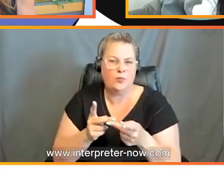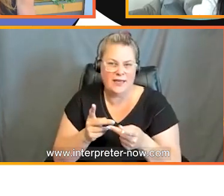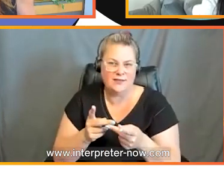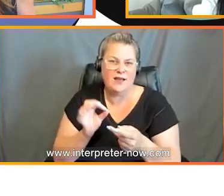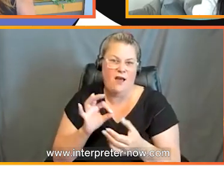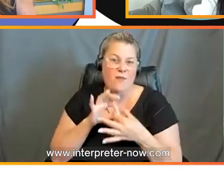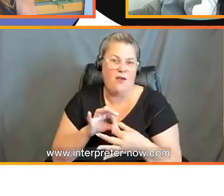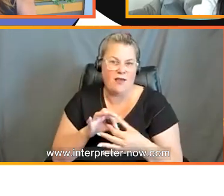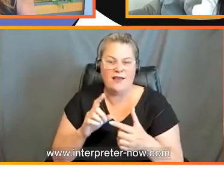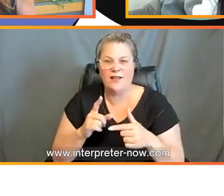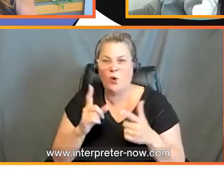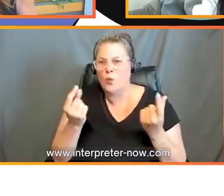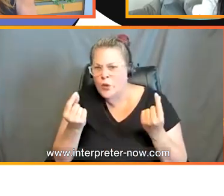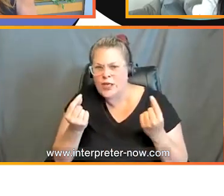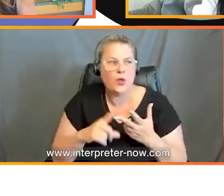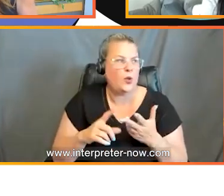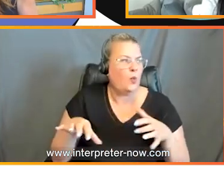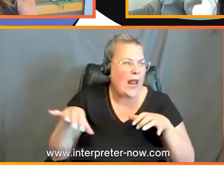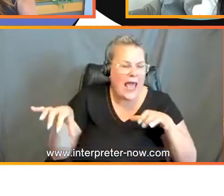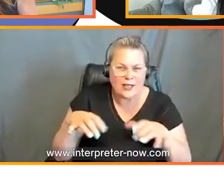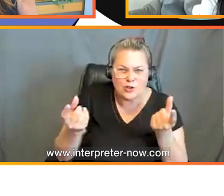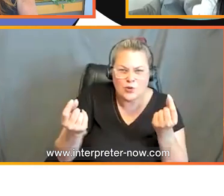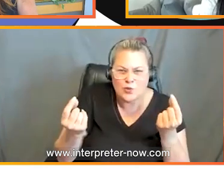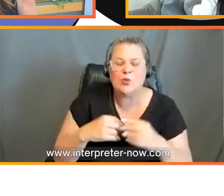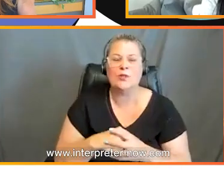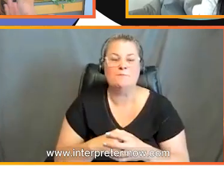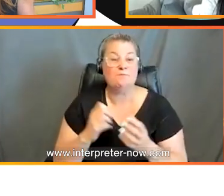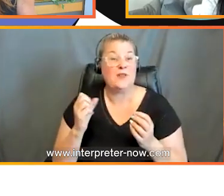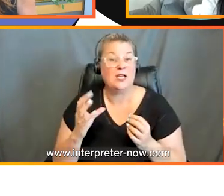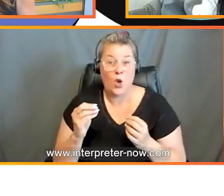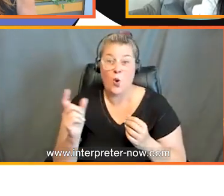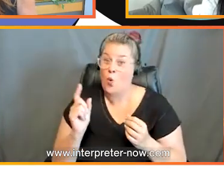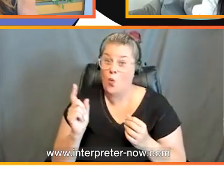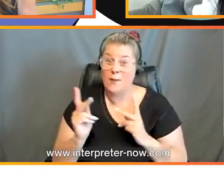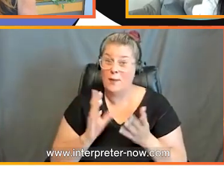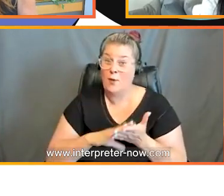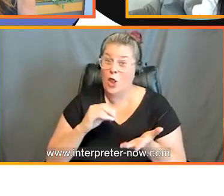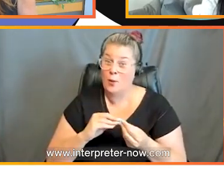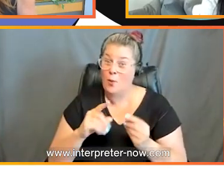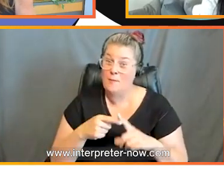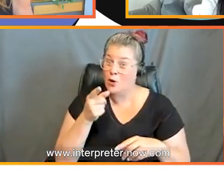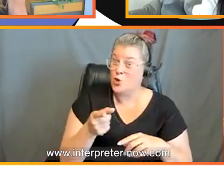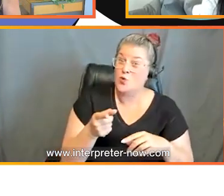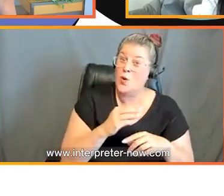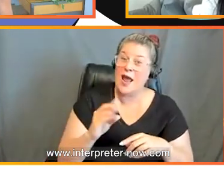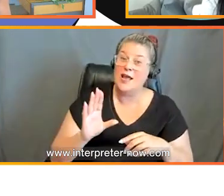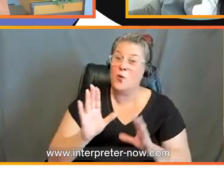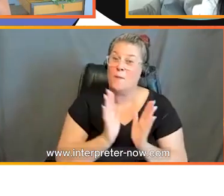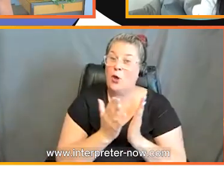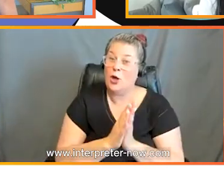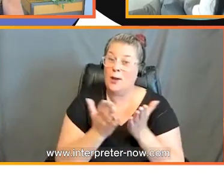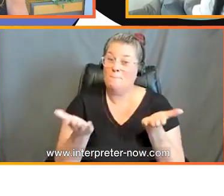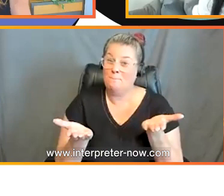there. What do you need to do? What actions do you need to take? So where can people learn more about you and your